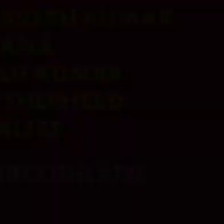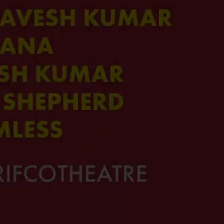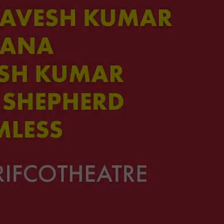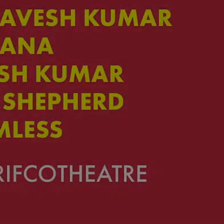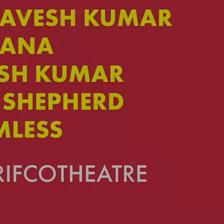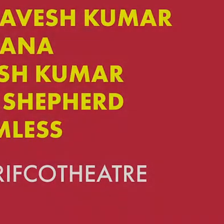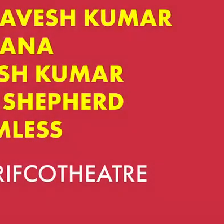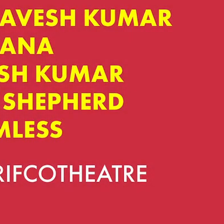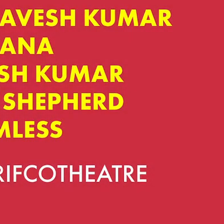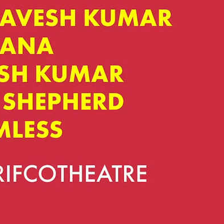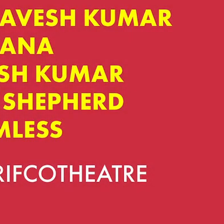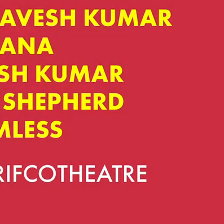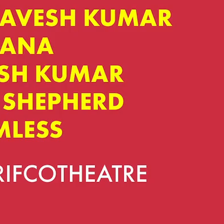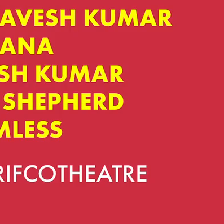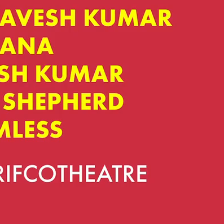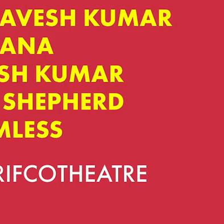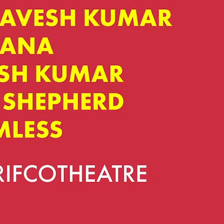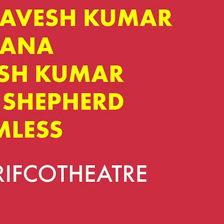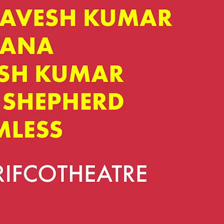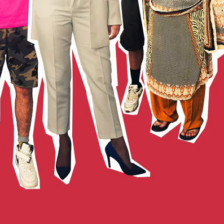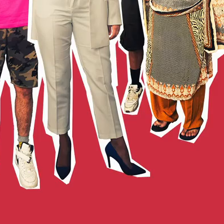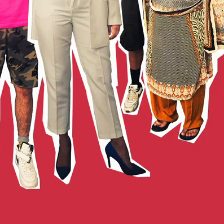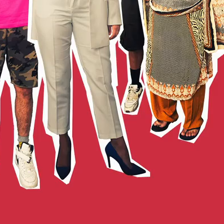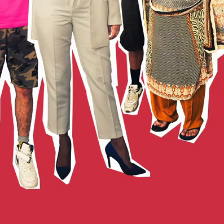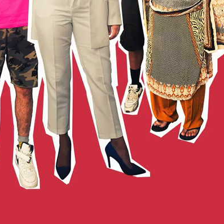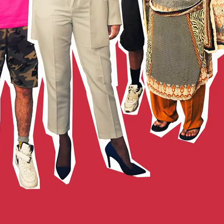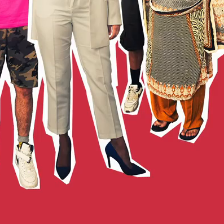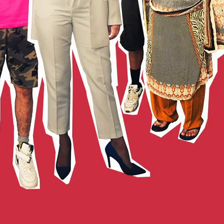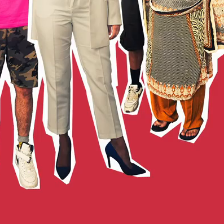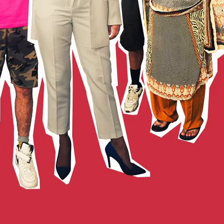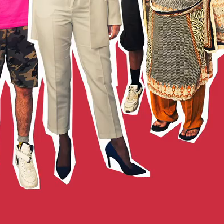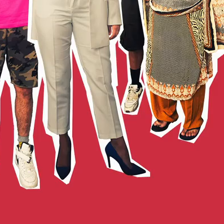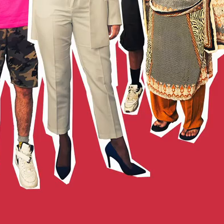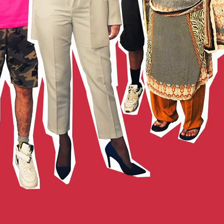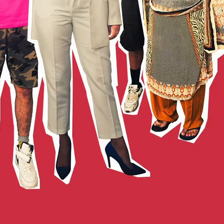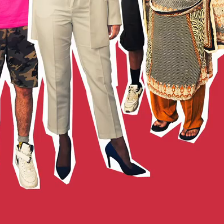Leave the plastic on. Leave the plastic on. Leave the plastic on.